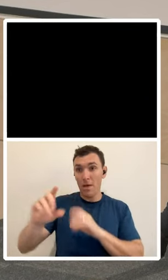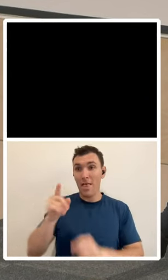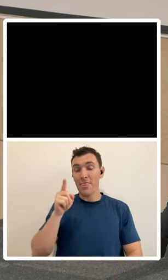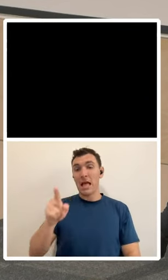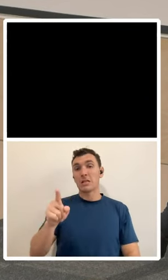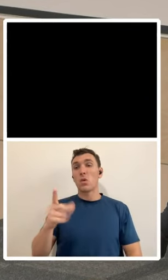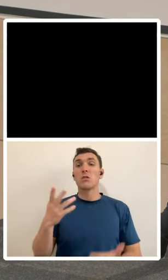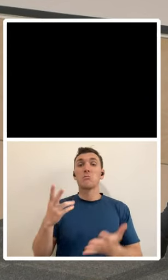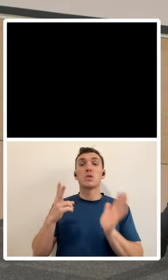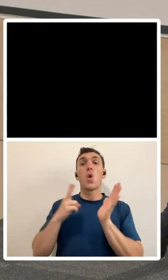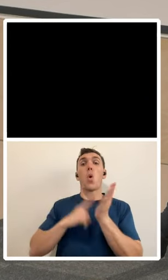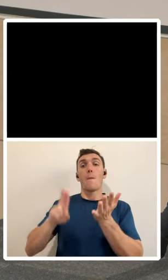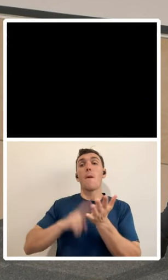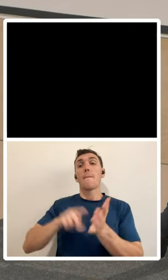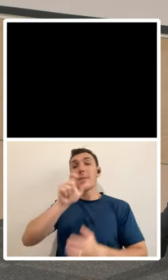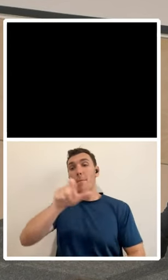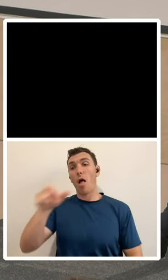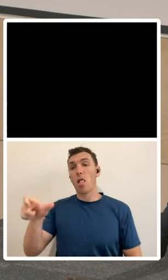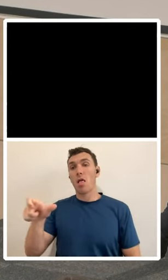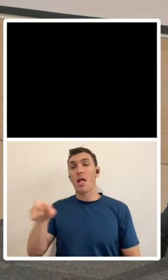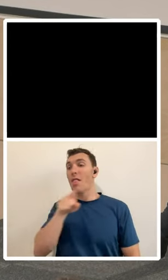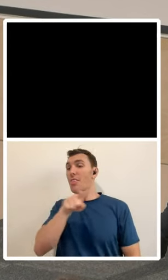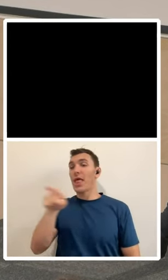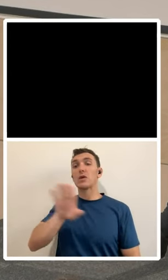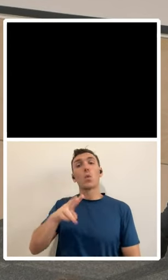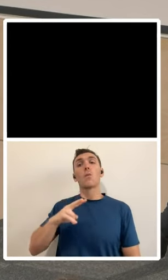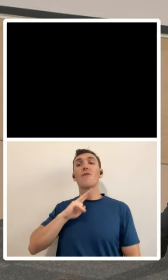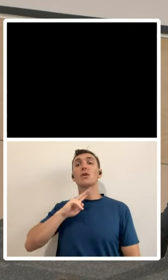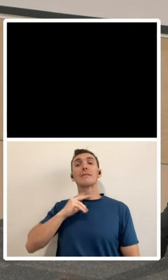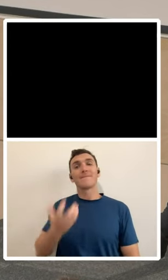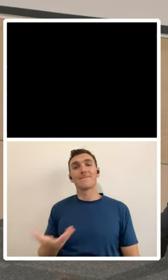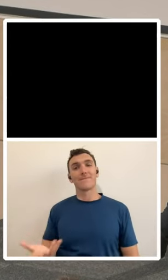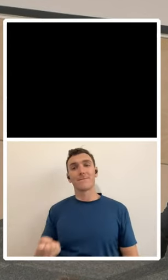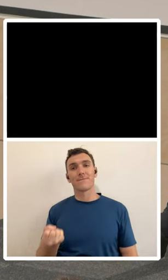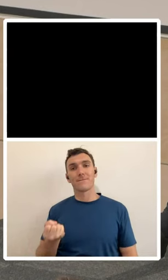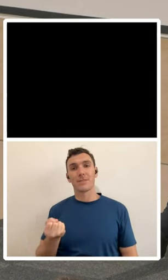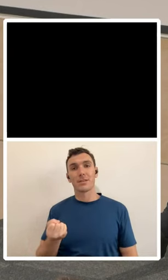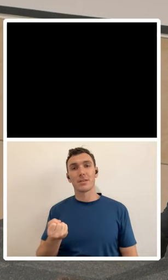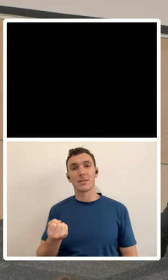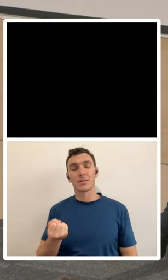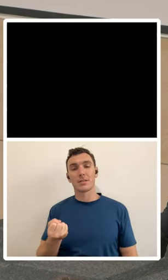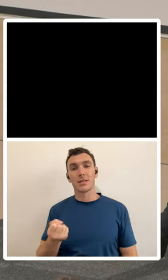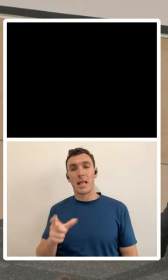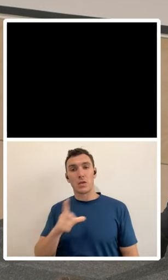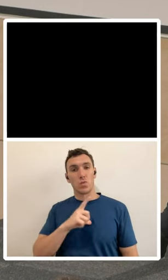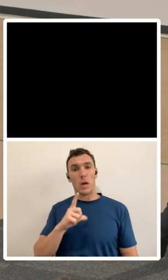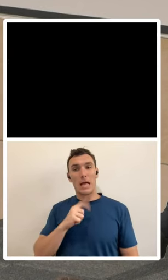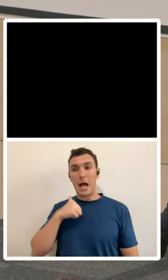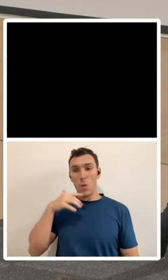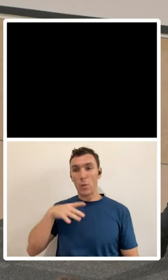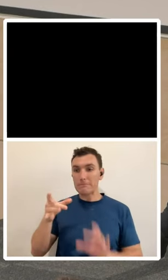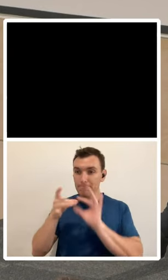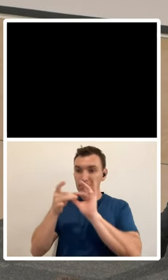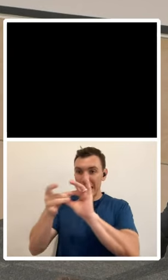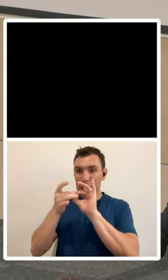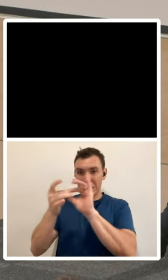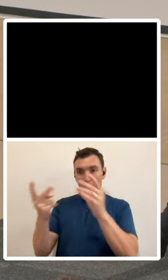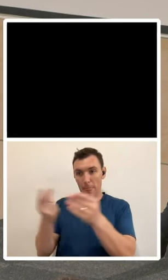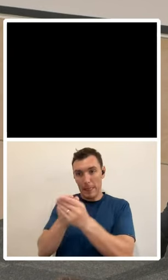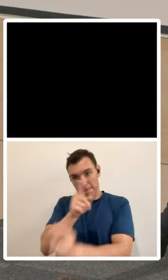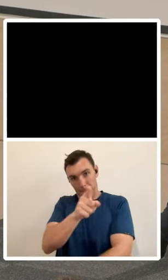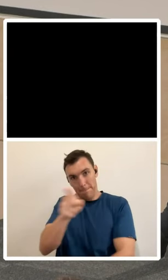But they are the only people who can protect themselves. Because the people whose job it is to protect you are not going to protect you. So I